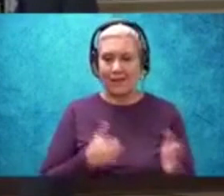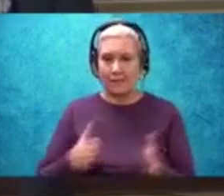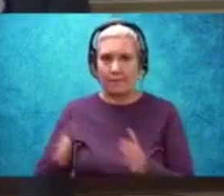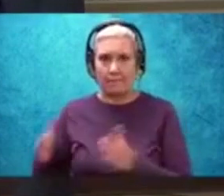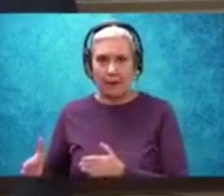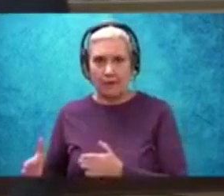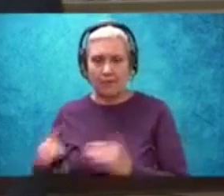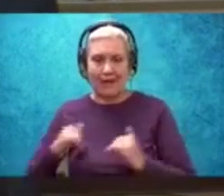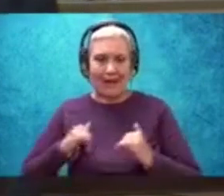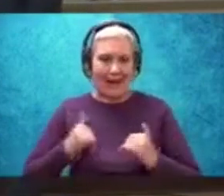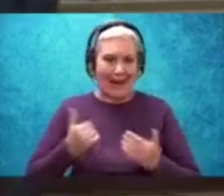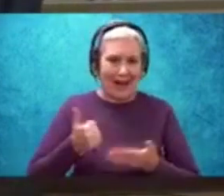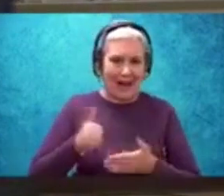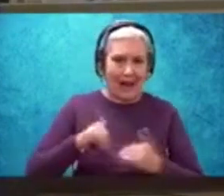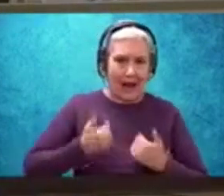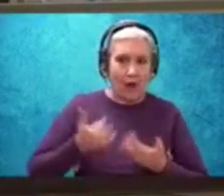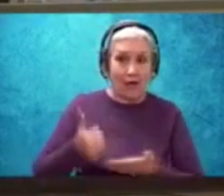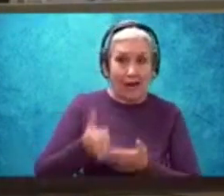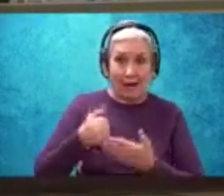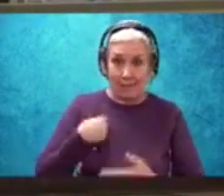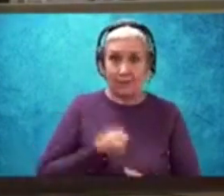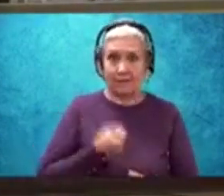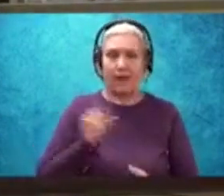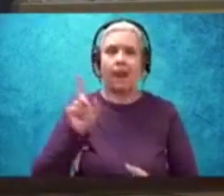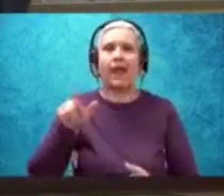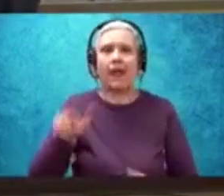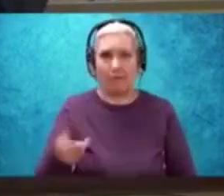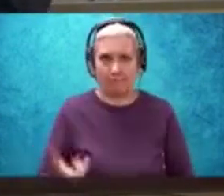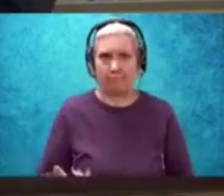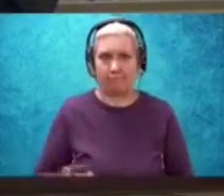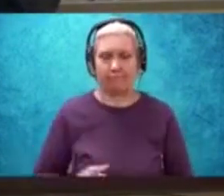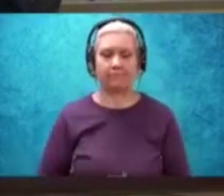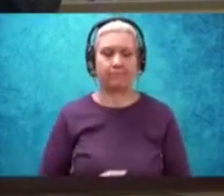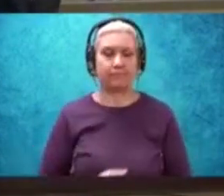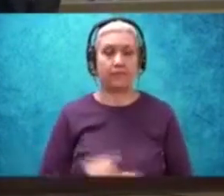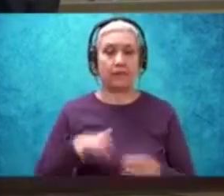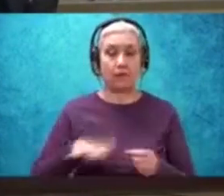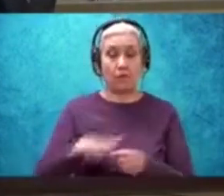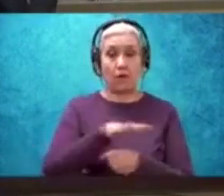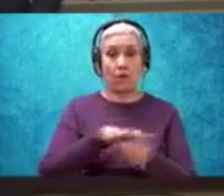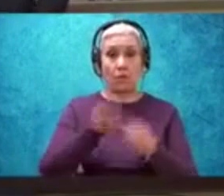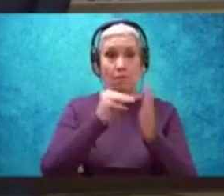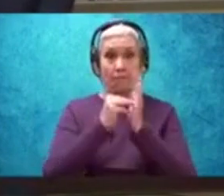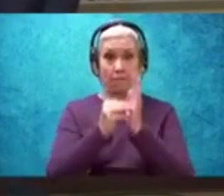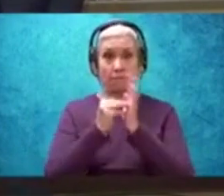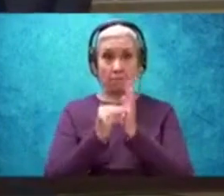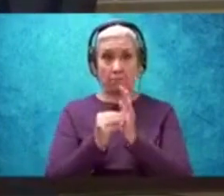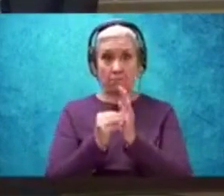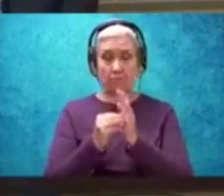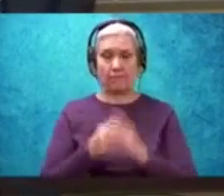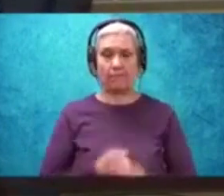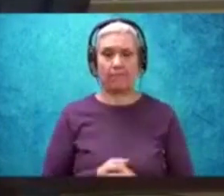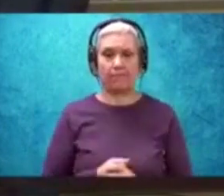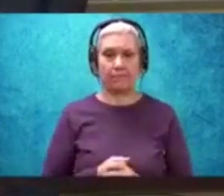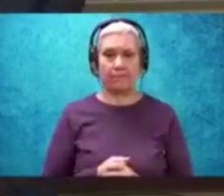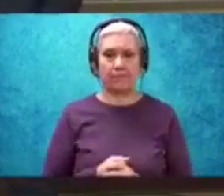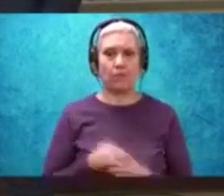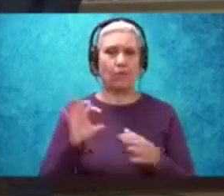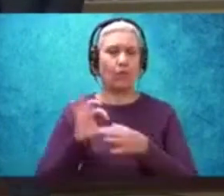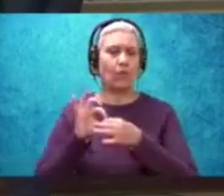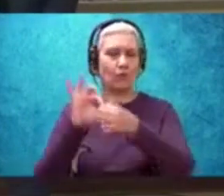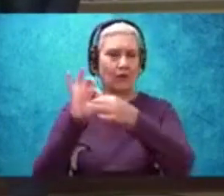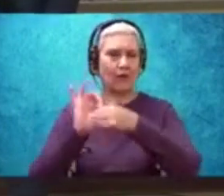to ultimately help us? I want to take a look at another area model. And we're going to finalize one more